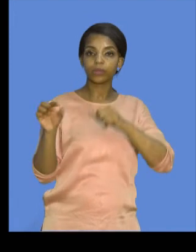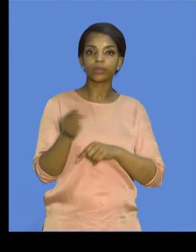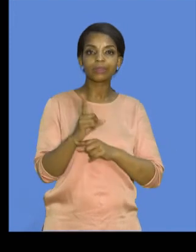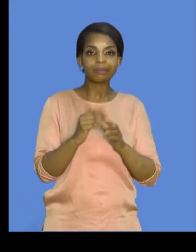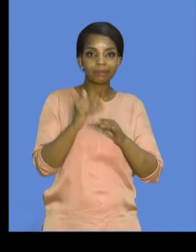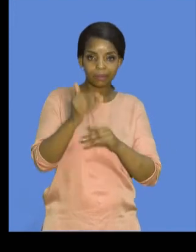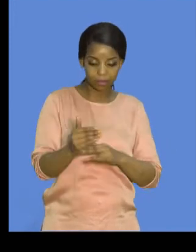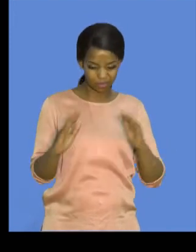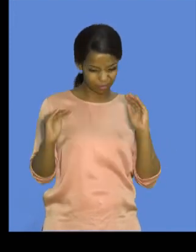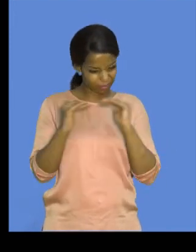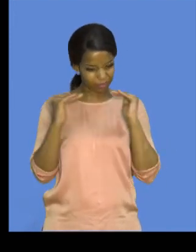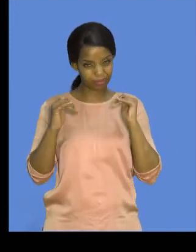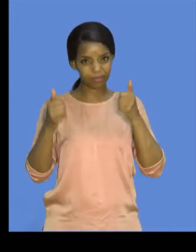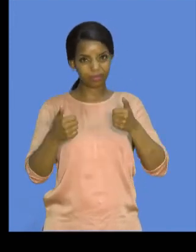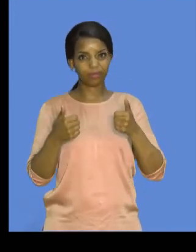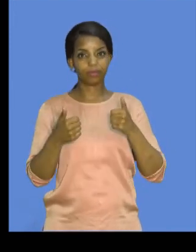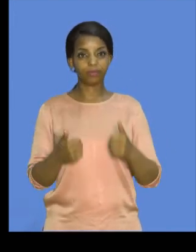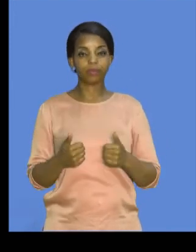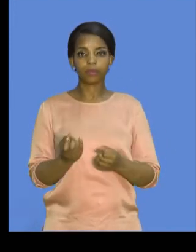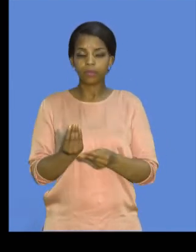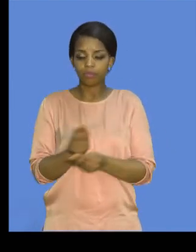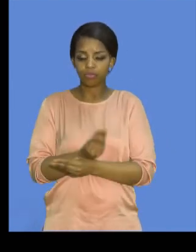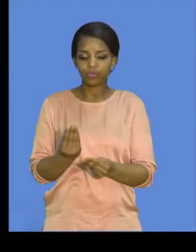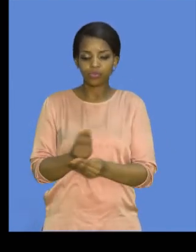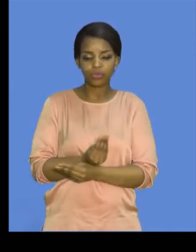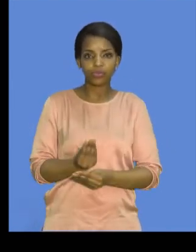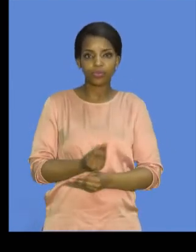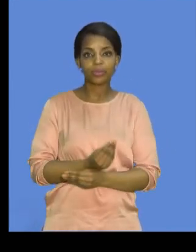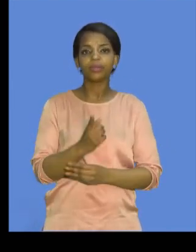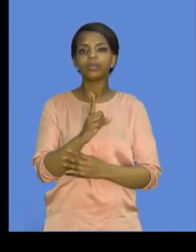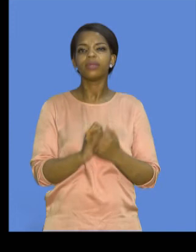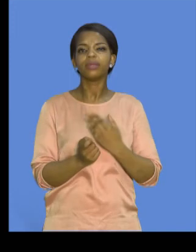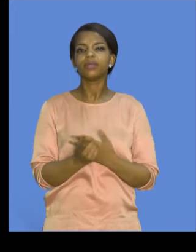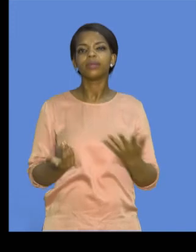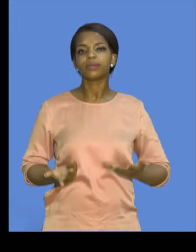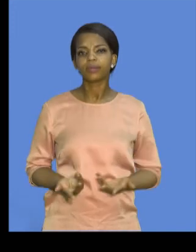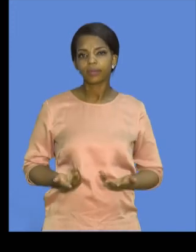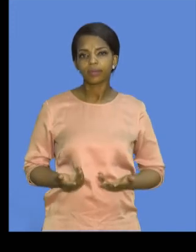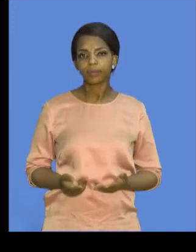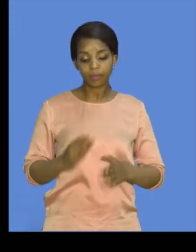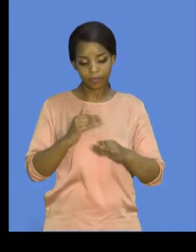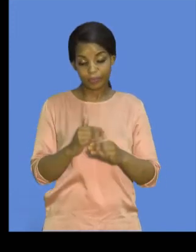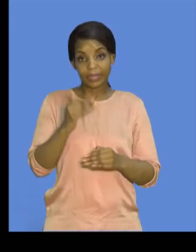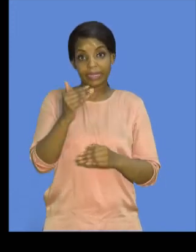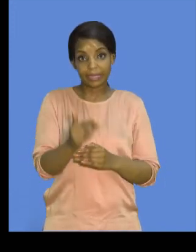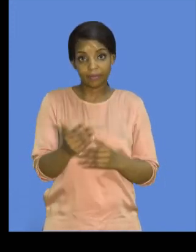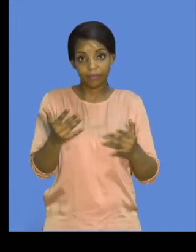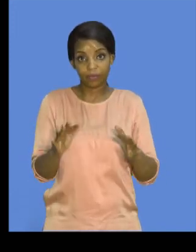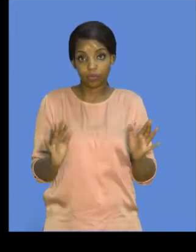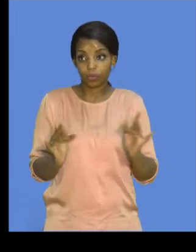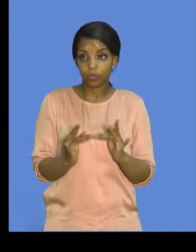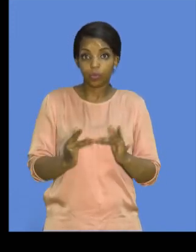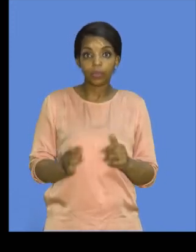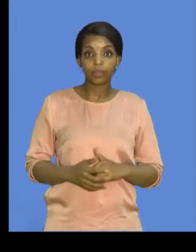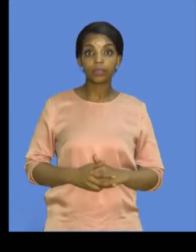equally distributed due to the contact, what exactly happens? Still, after contact, after this physical process,